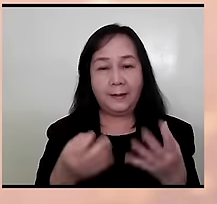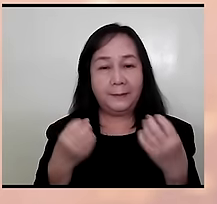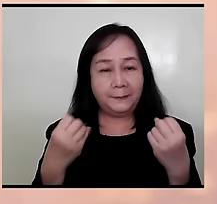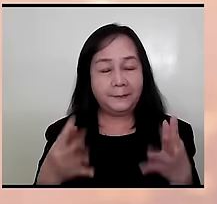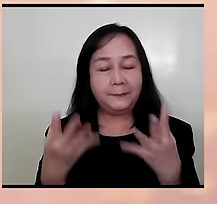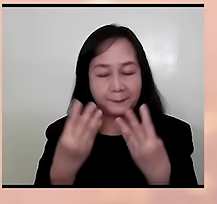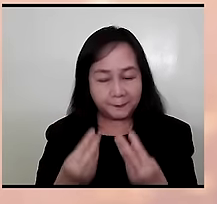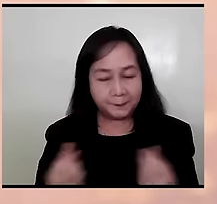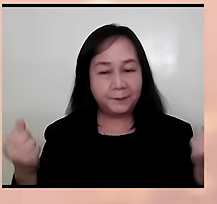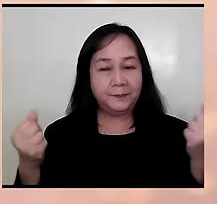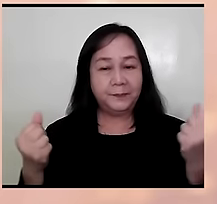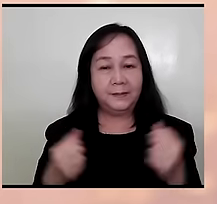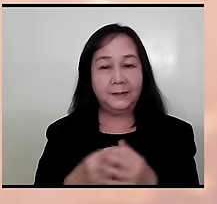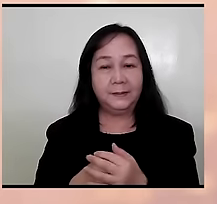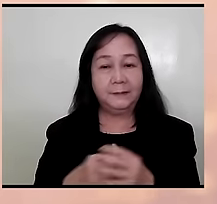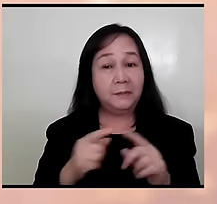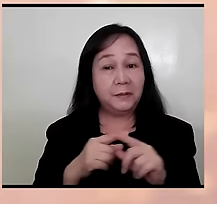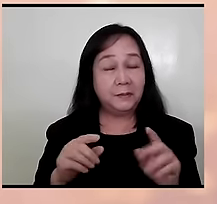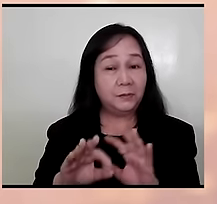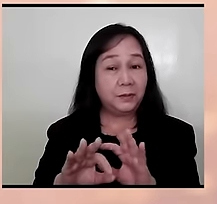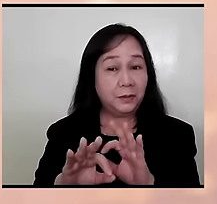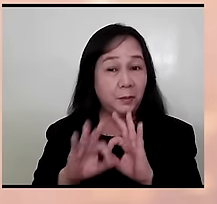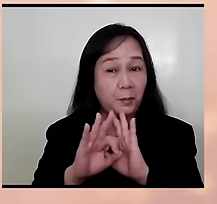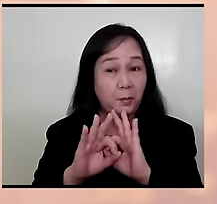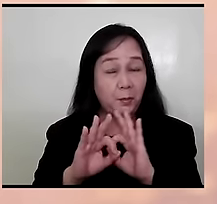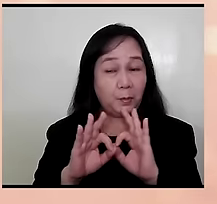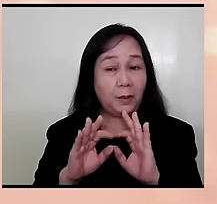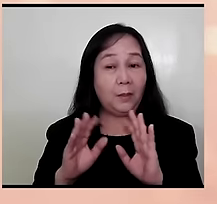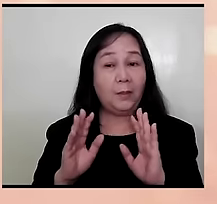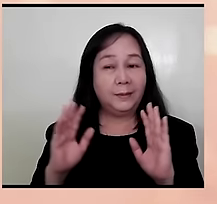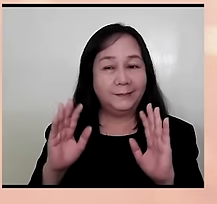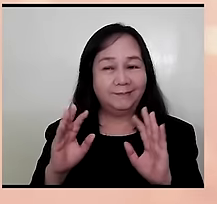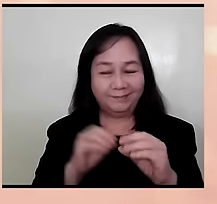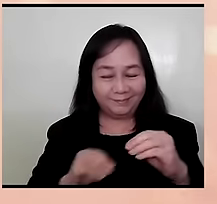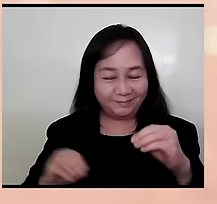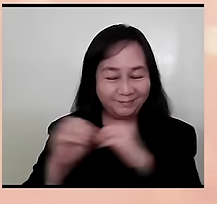Fear was addressed with peace.